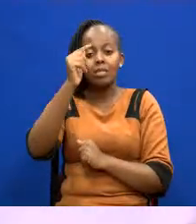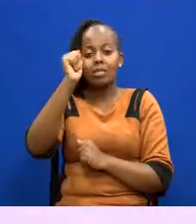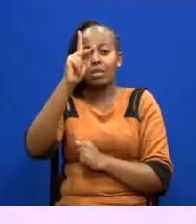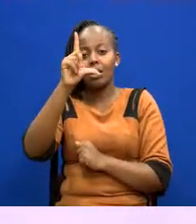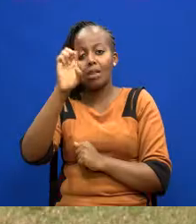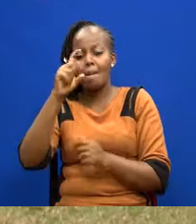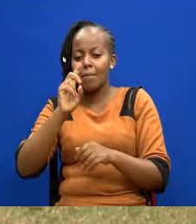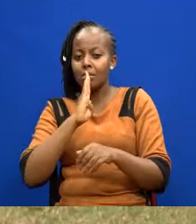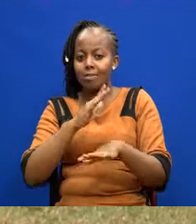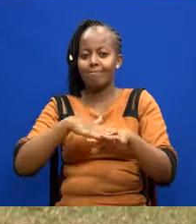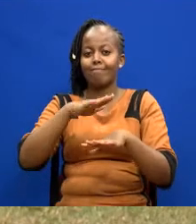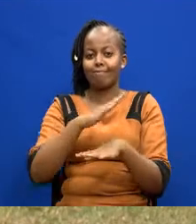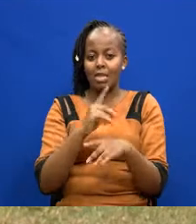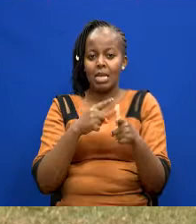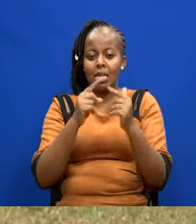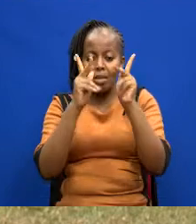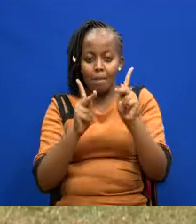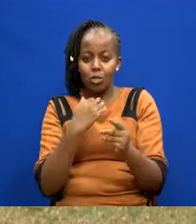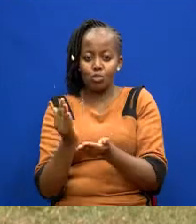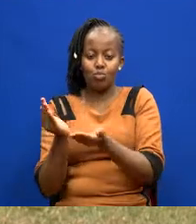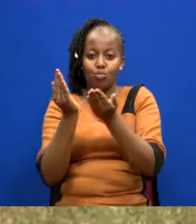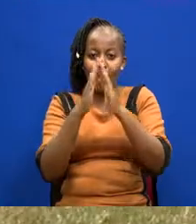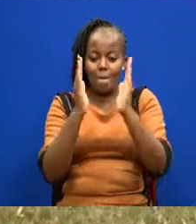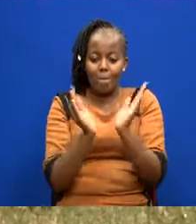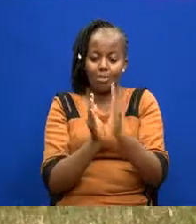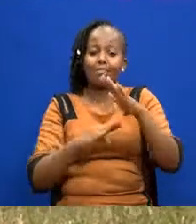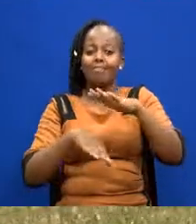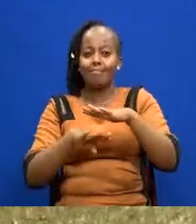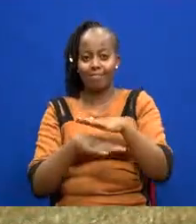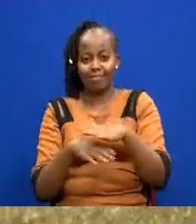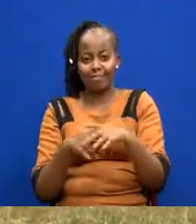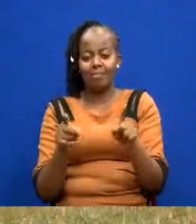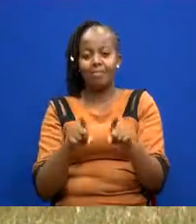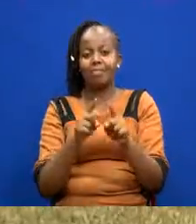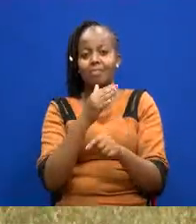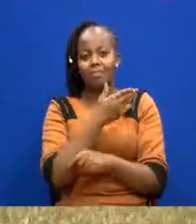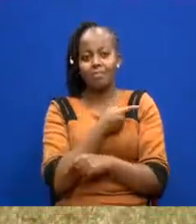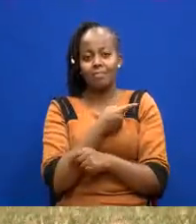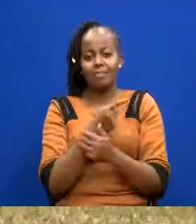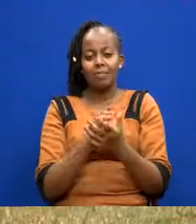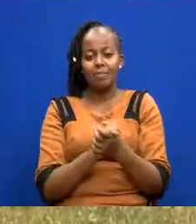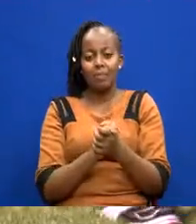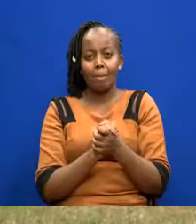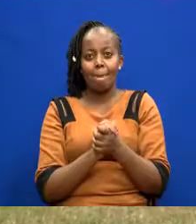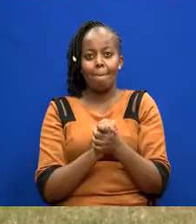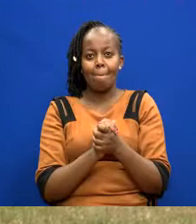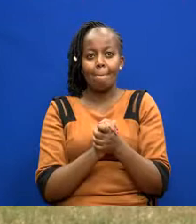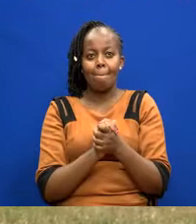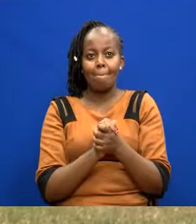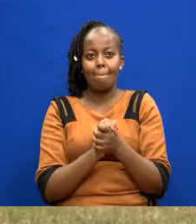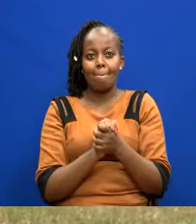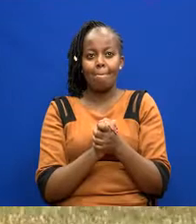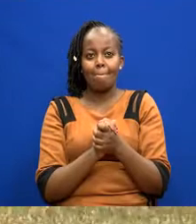this other side. Good. Oh, nice. Nicely done. Nicely done. Make sure it's tight.